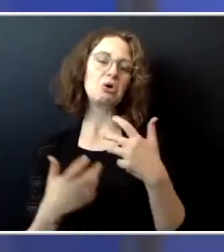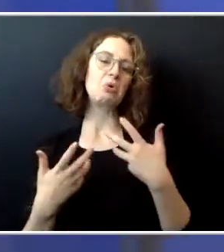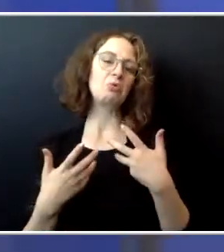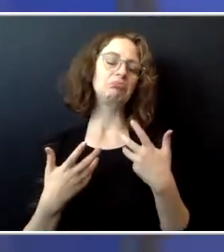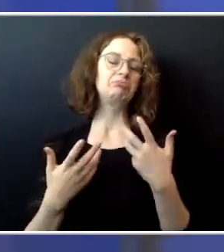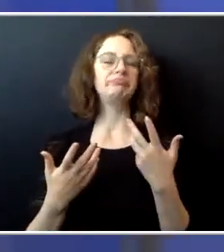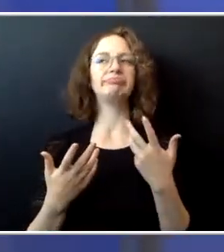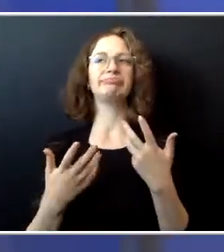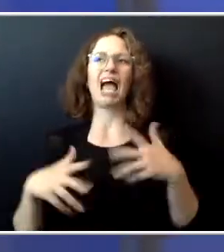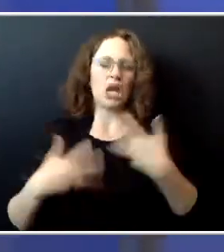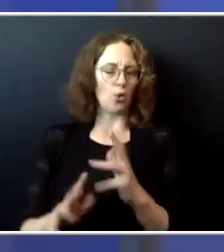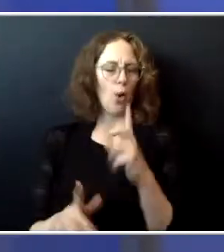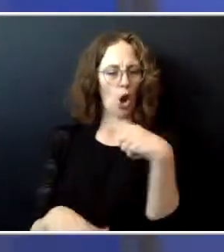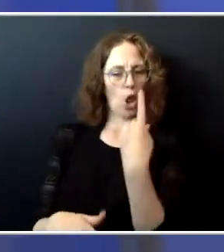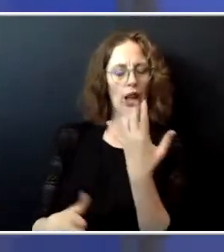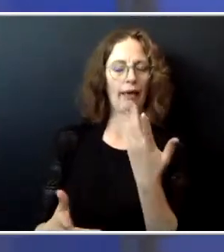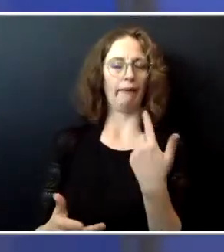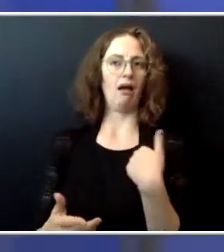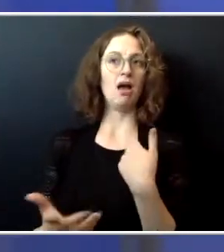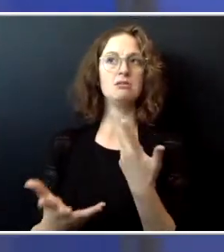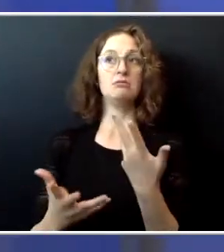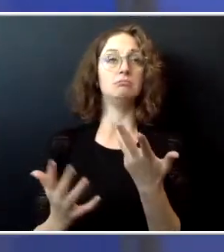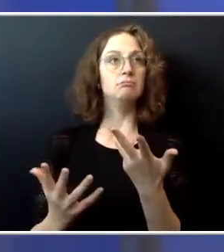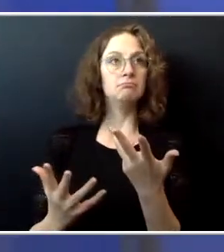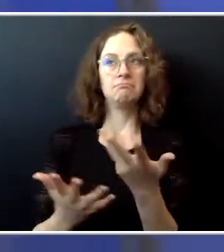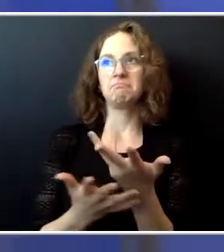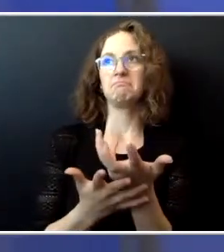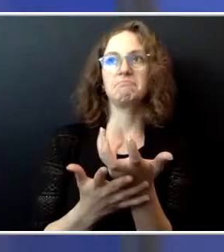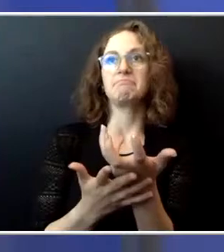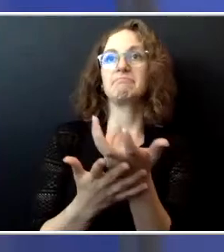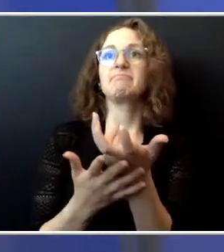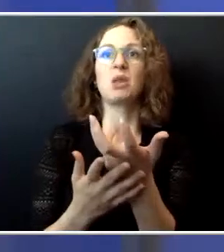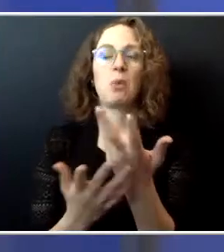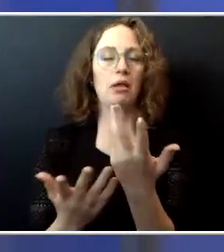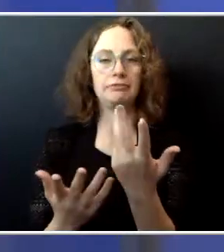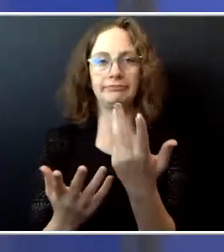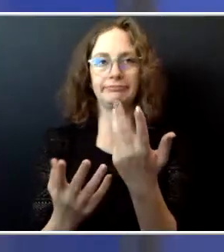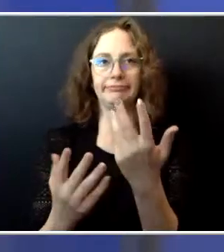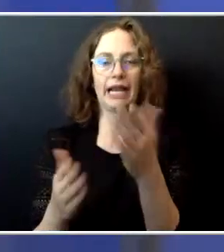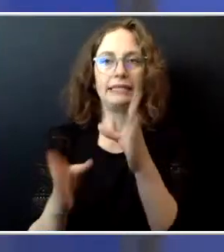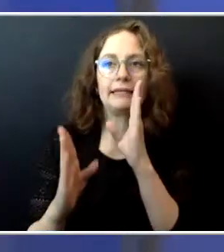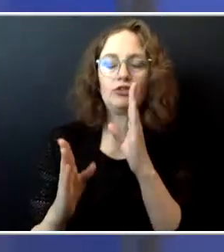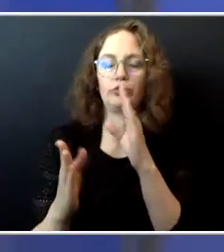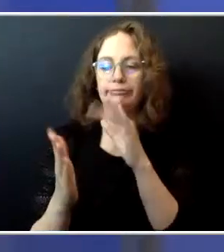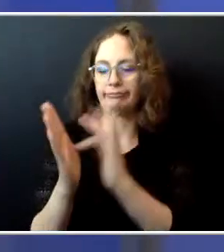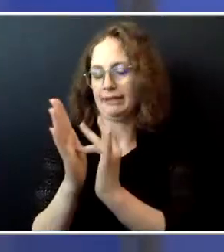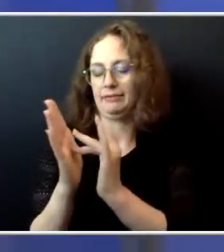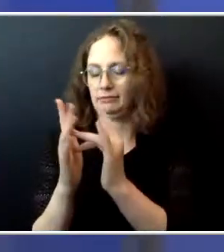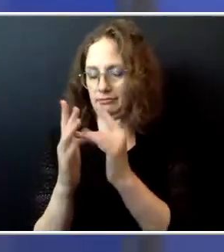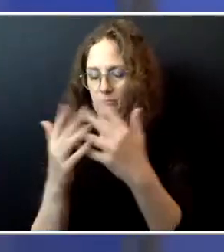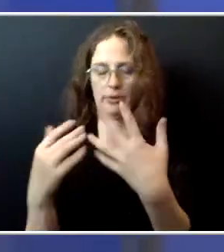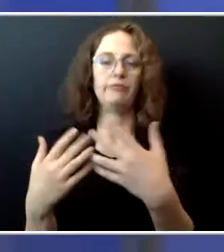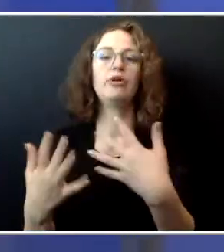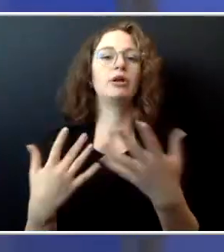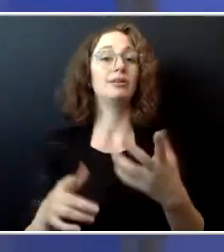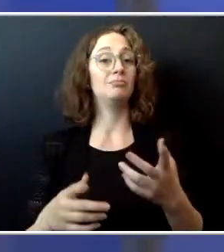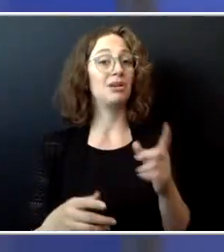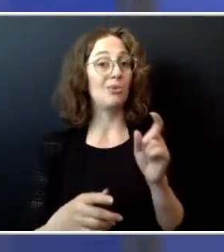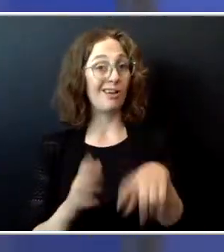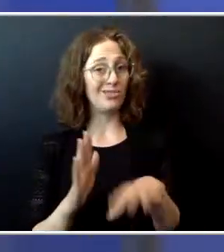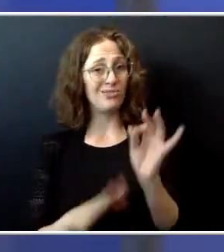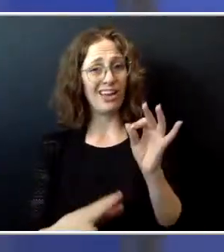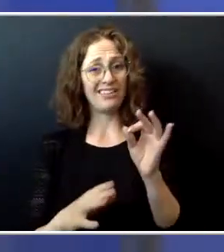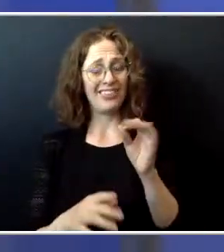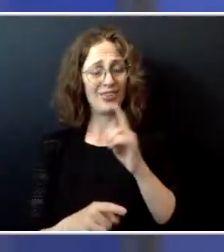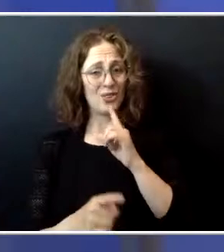also want to seek the truth for yourself. And so I know that can be hard for some people to reach